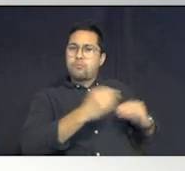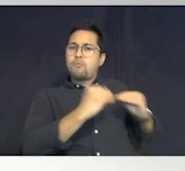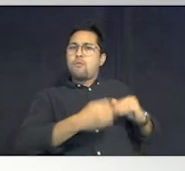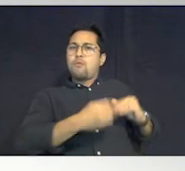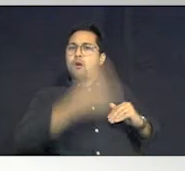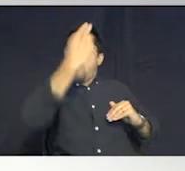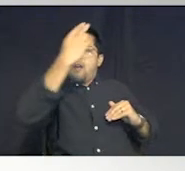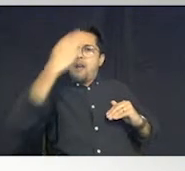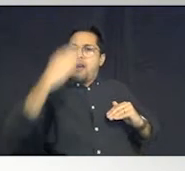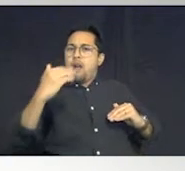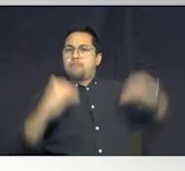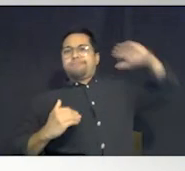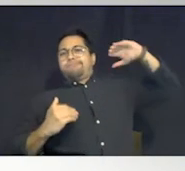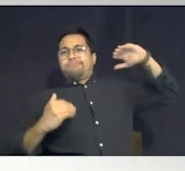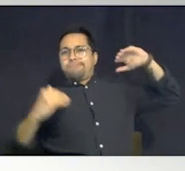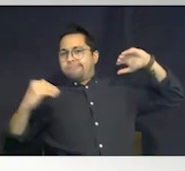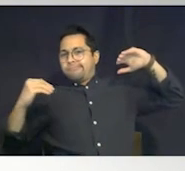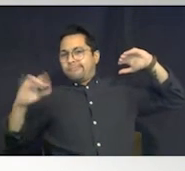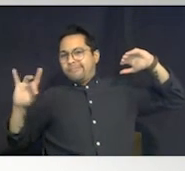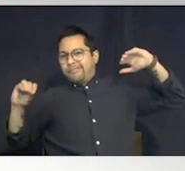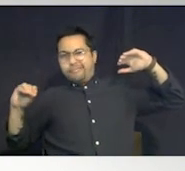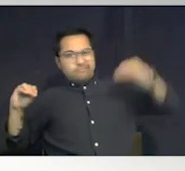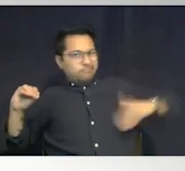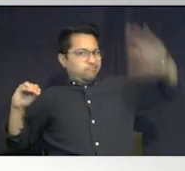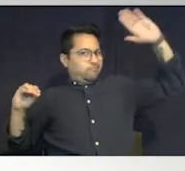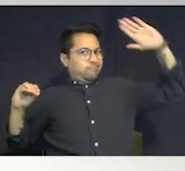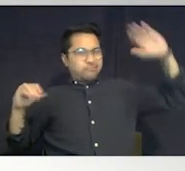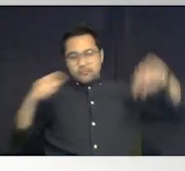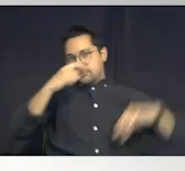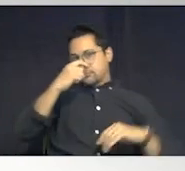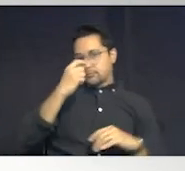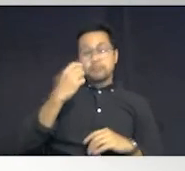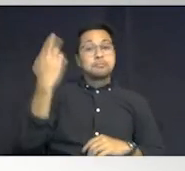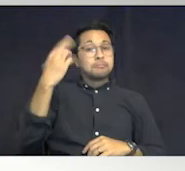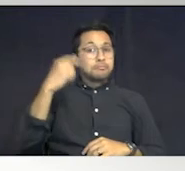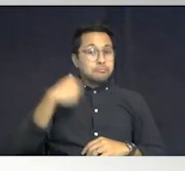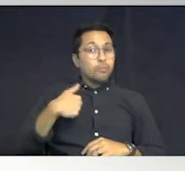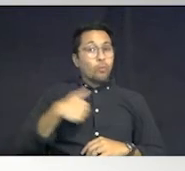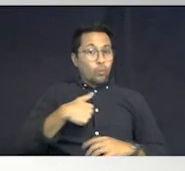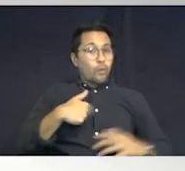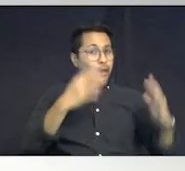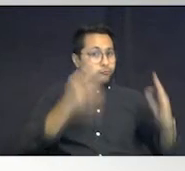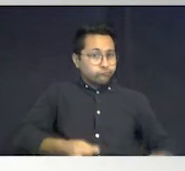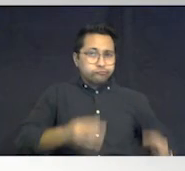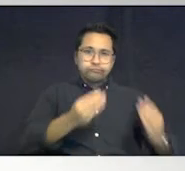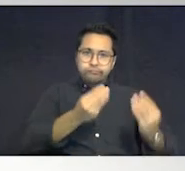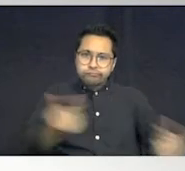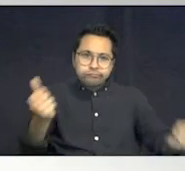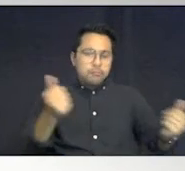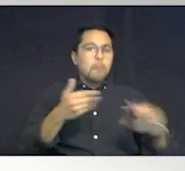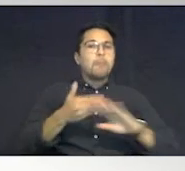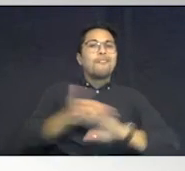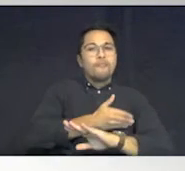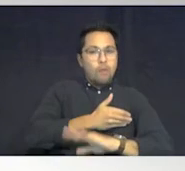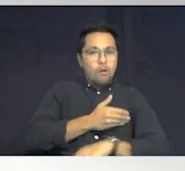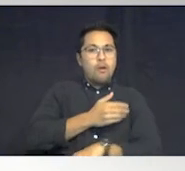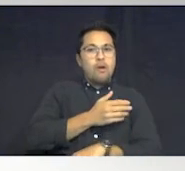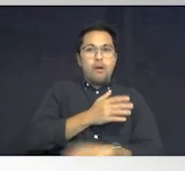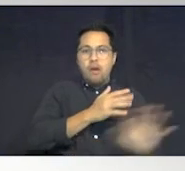indicate that school districts make efforts to resolve due process complaints before the need to go to a more costly due process